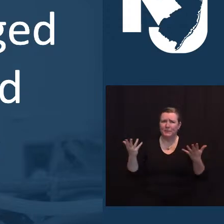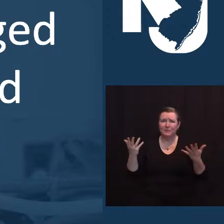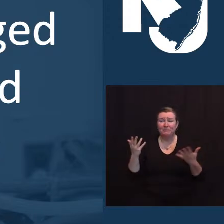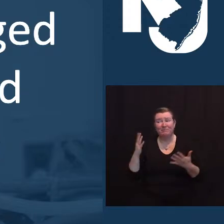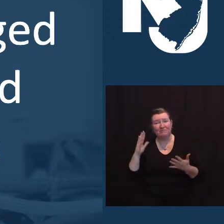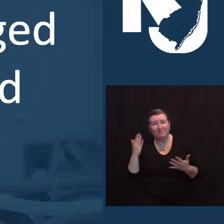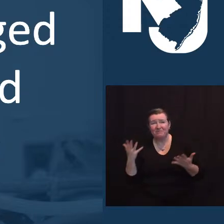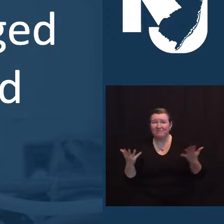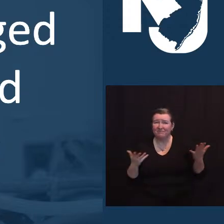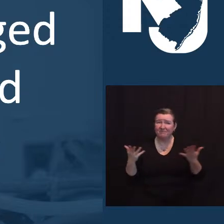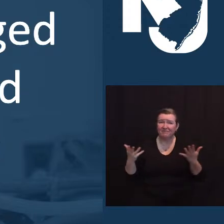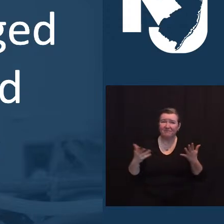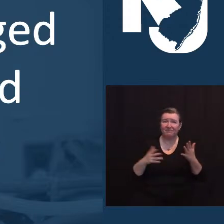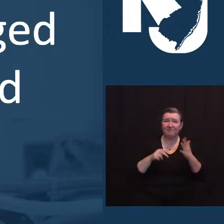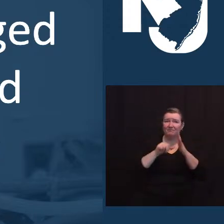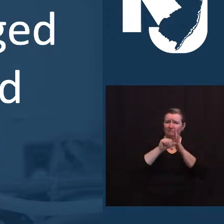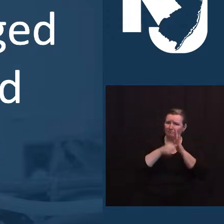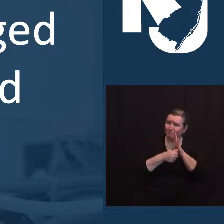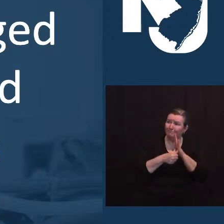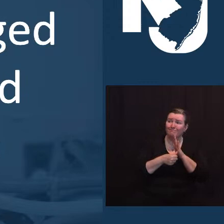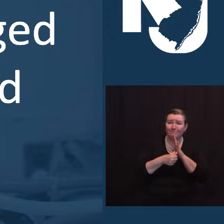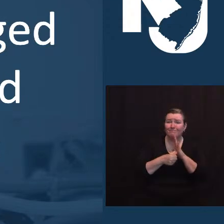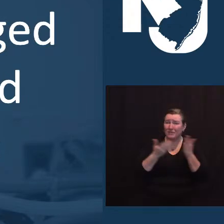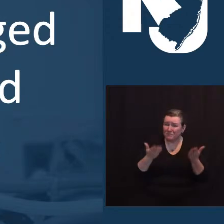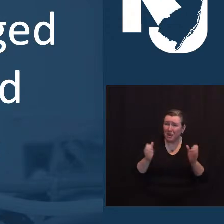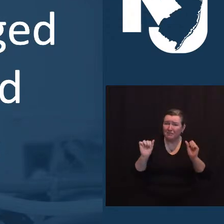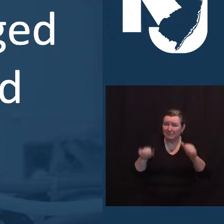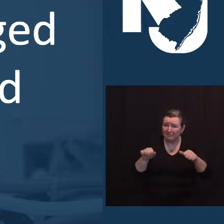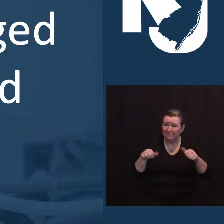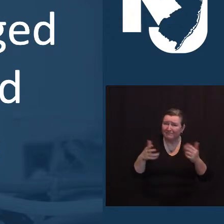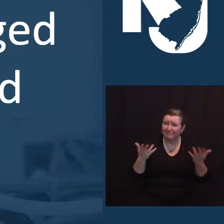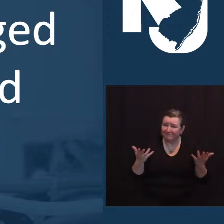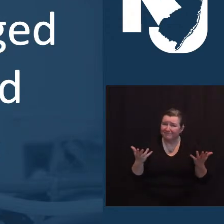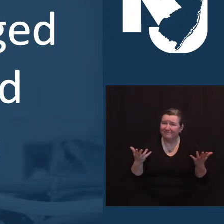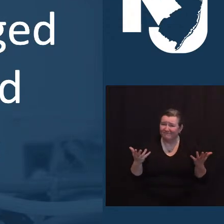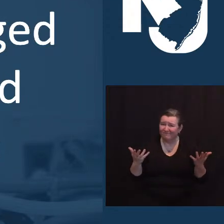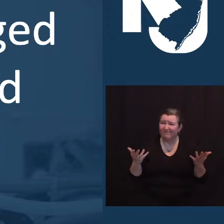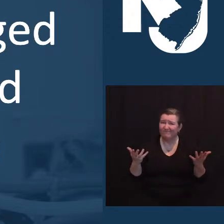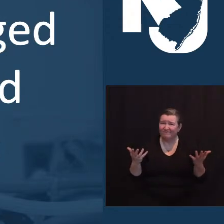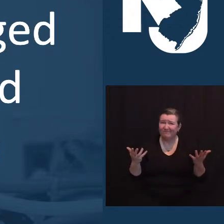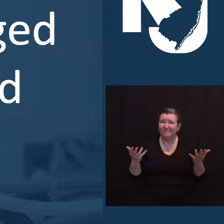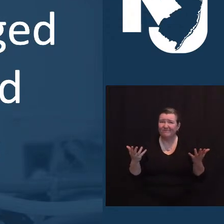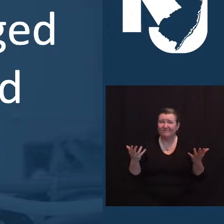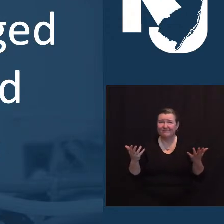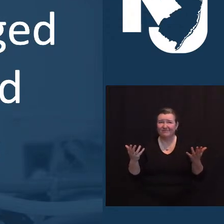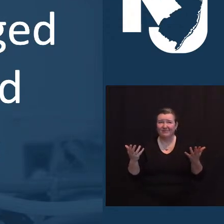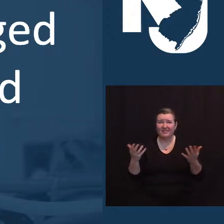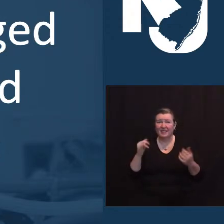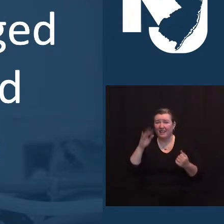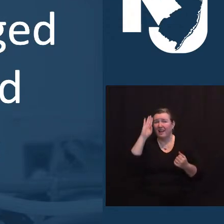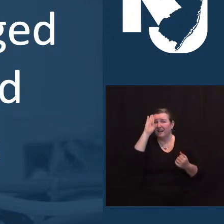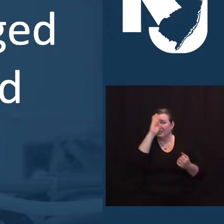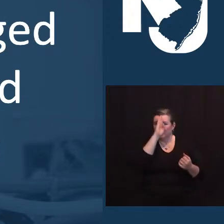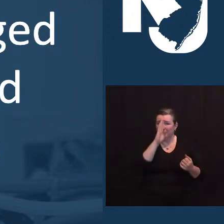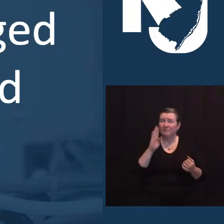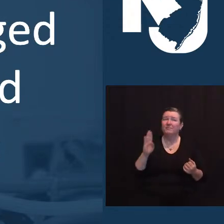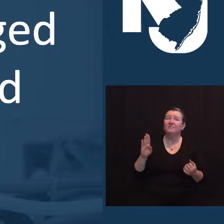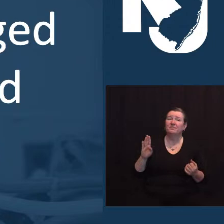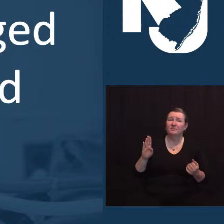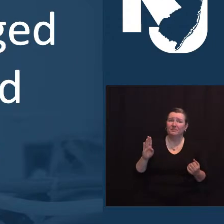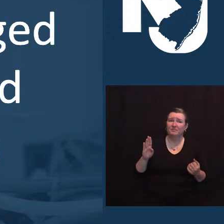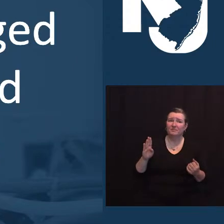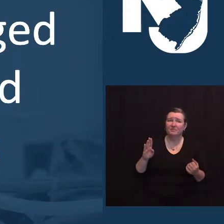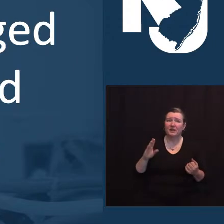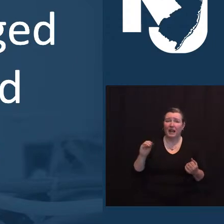Eddie, I'm not hanging my hat on this yet, a decoupling between hospitalizations on the one hand and